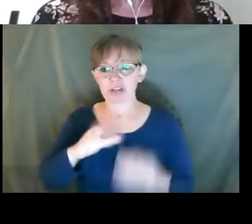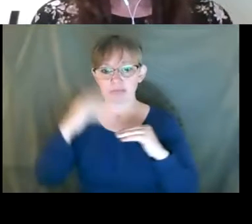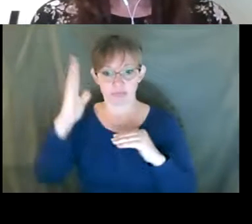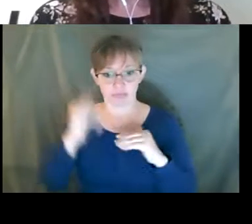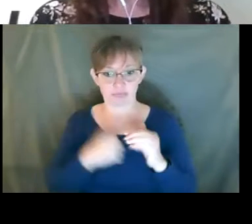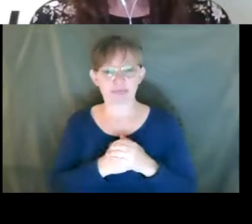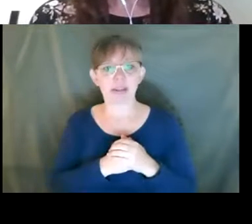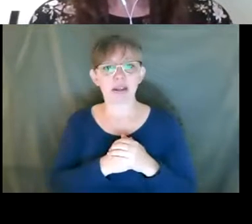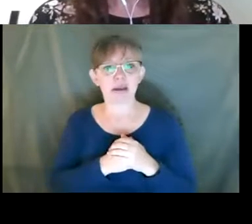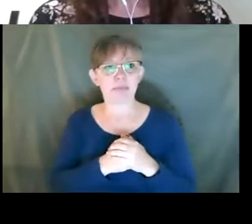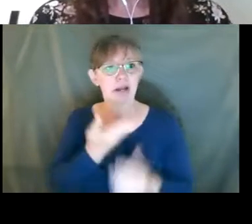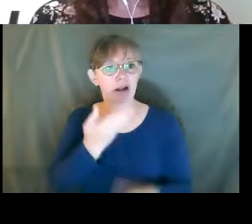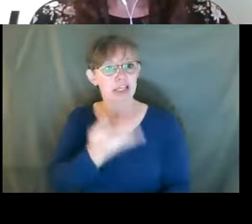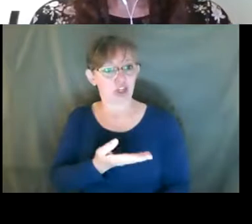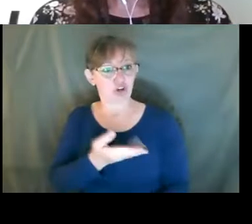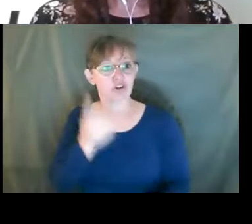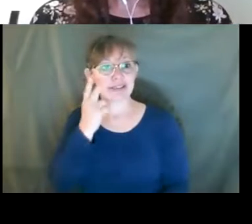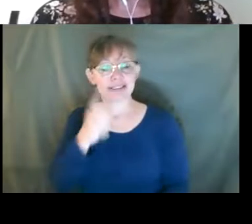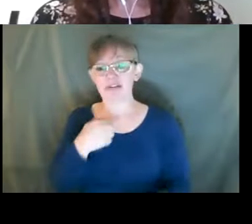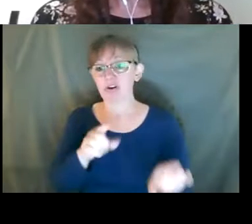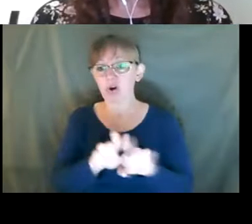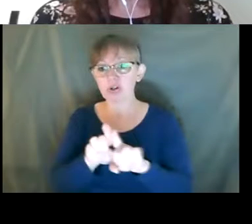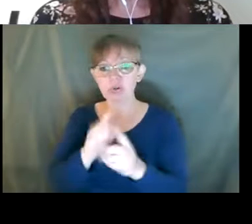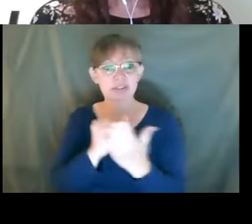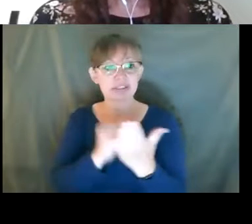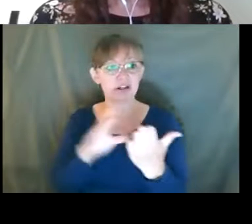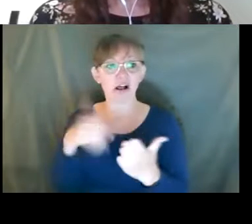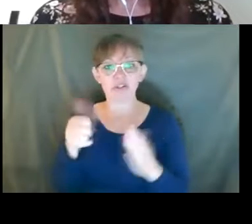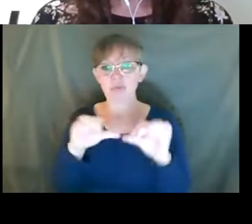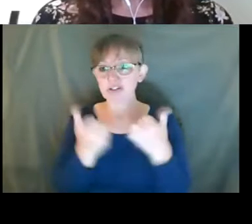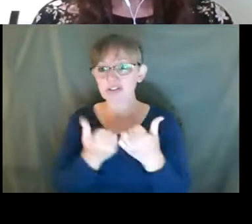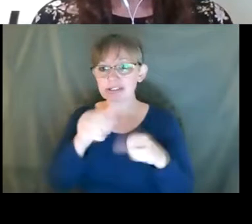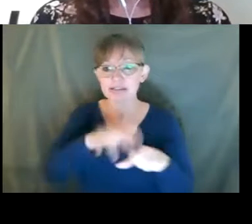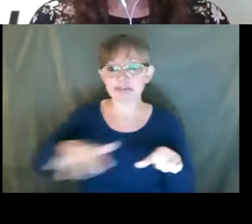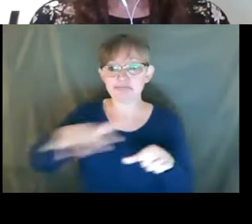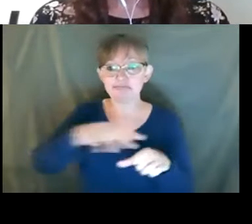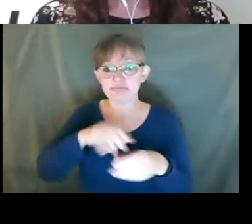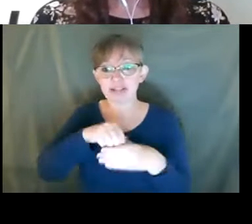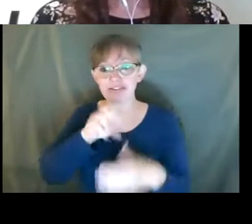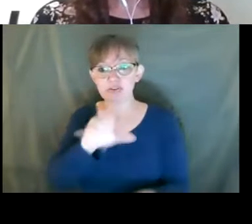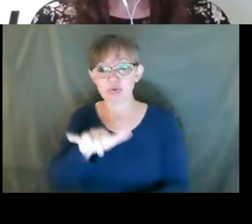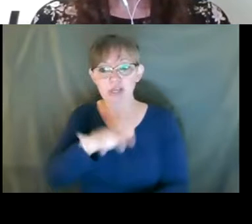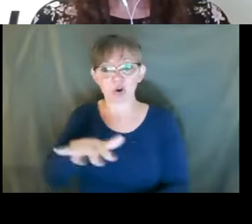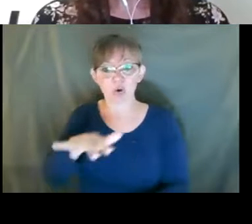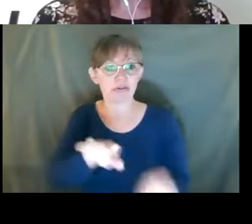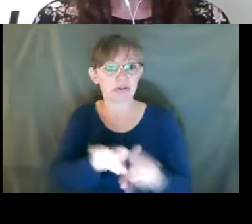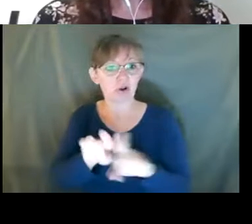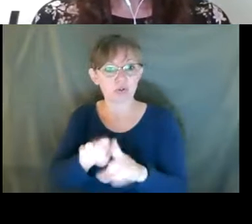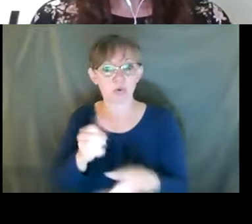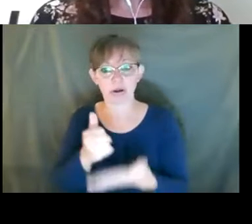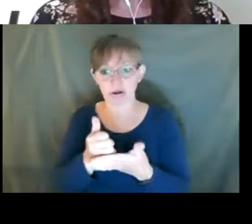you'll also see, I've listed other agencies in the area that also treat substance use